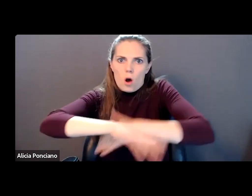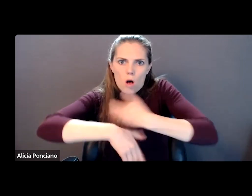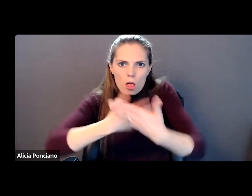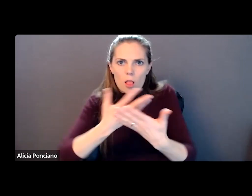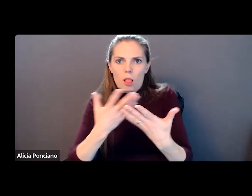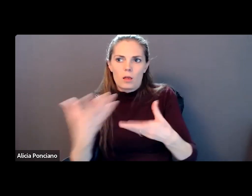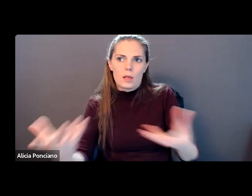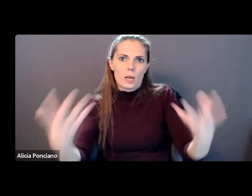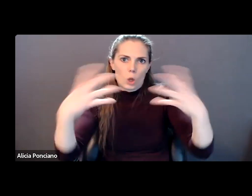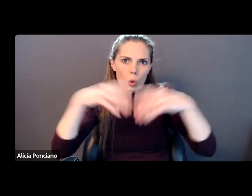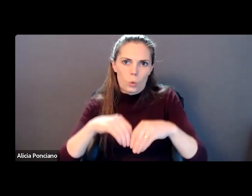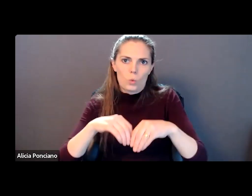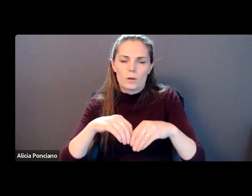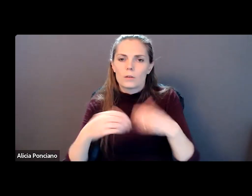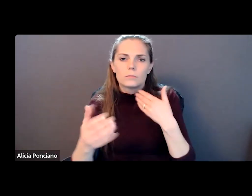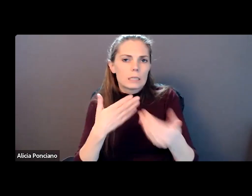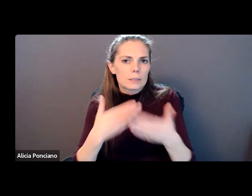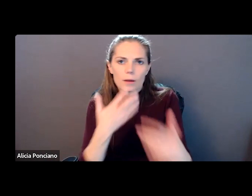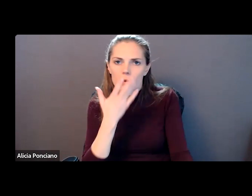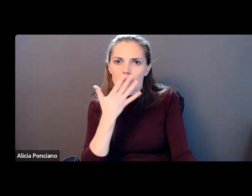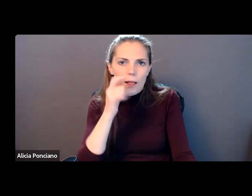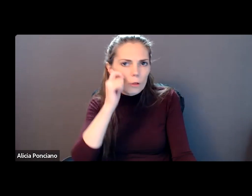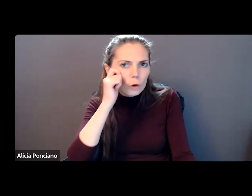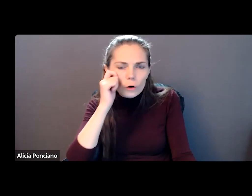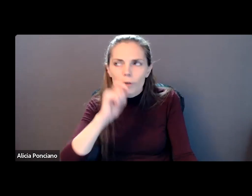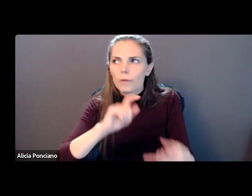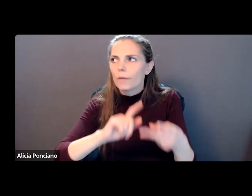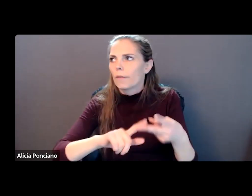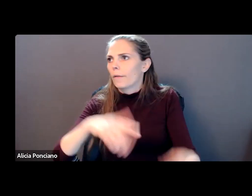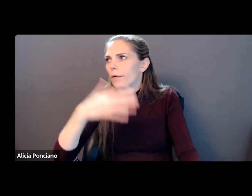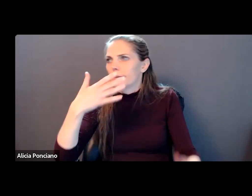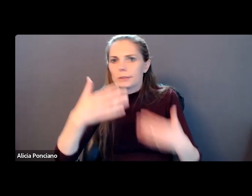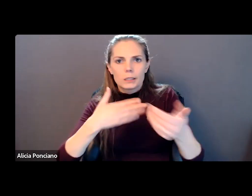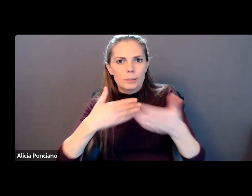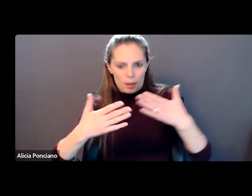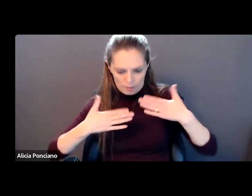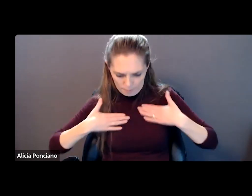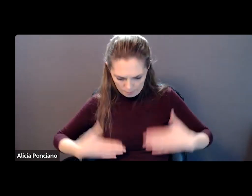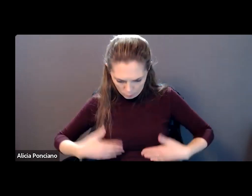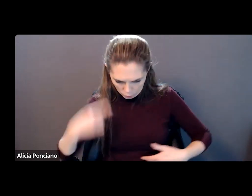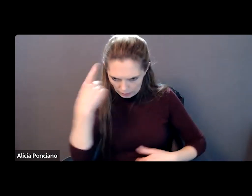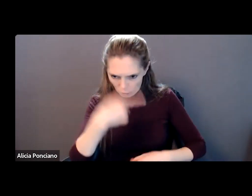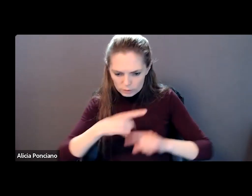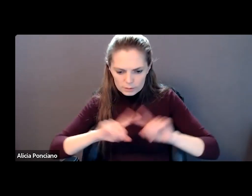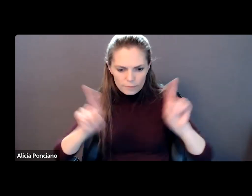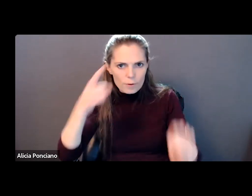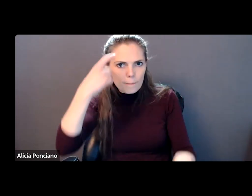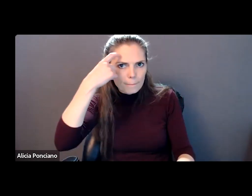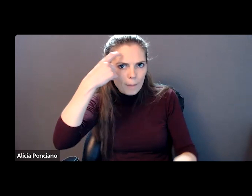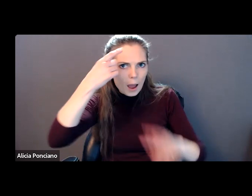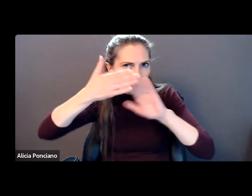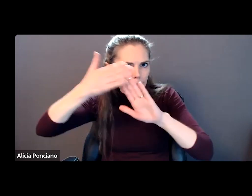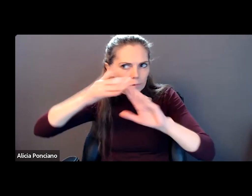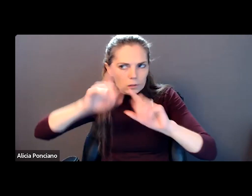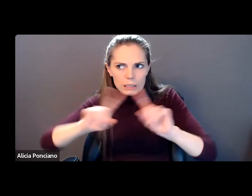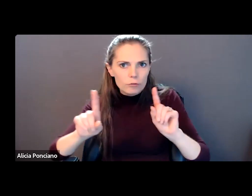regardless of the color of our skin, the way our bodies work, our minds work, all these